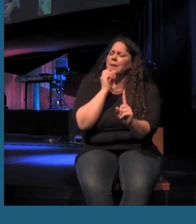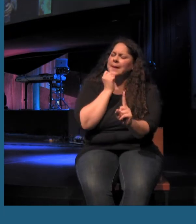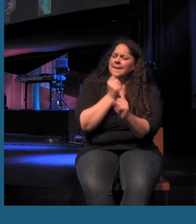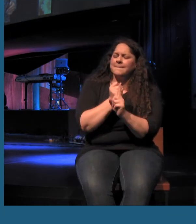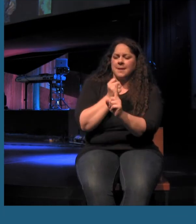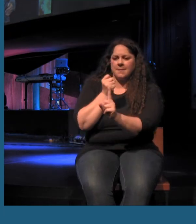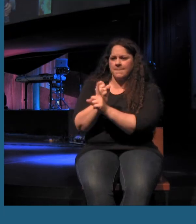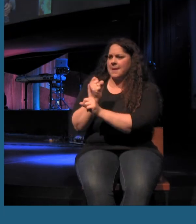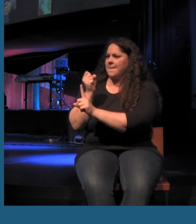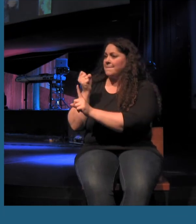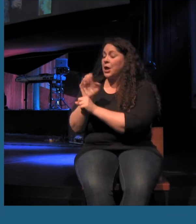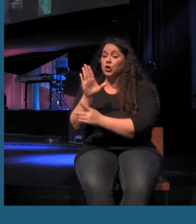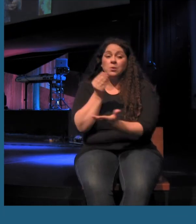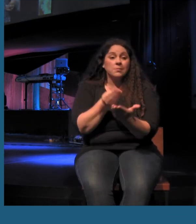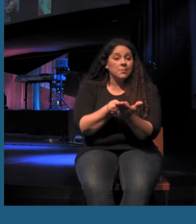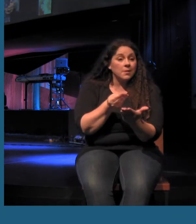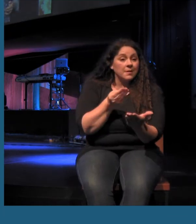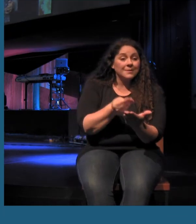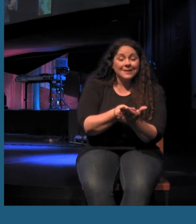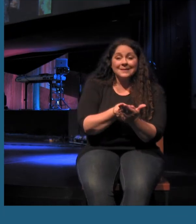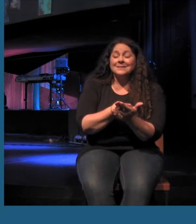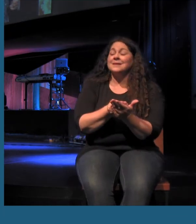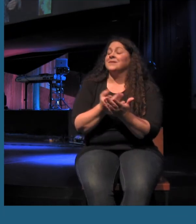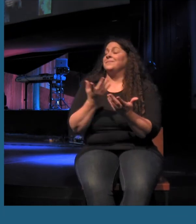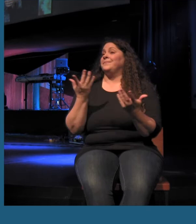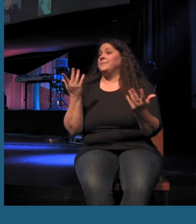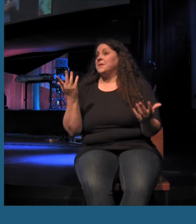how you manage money. It will impact